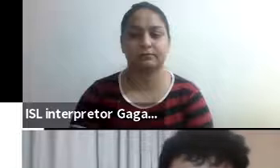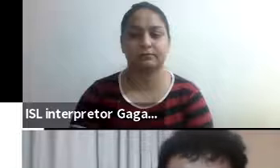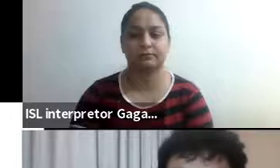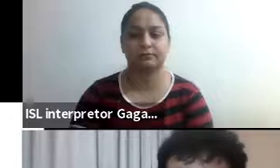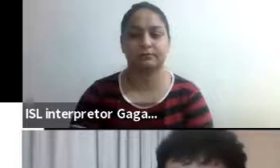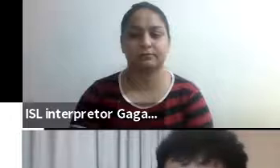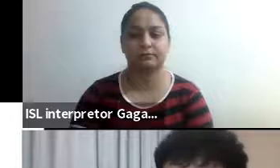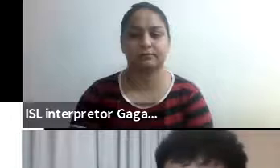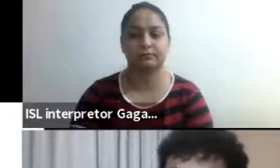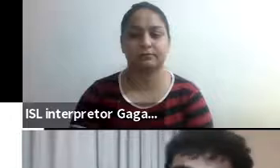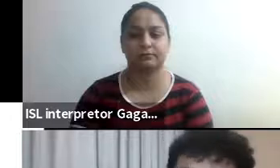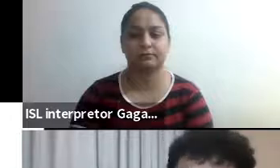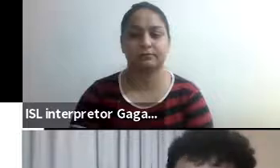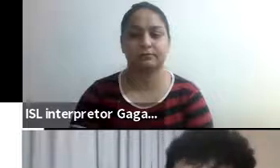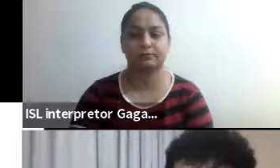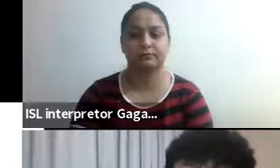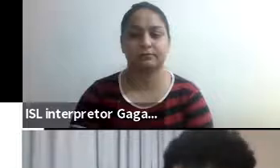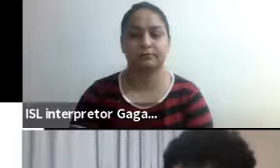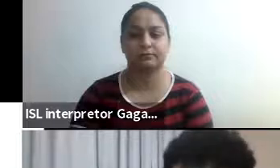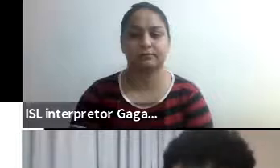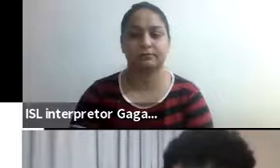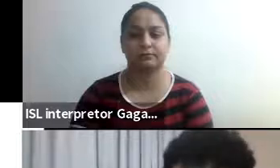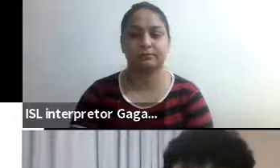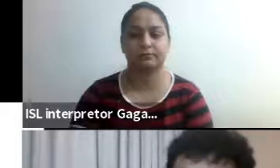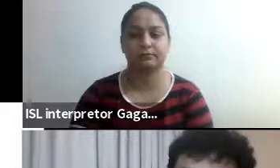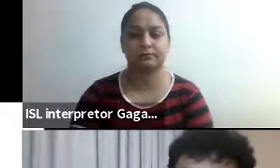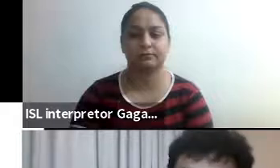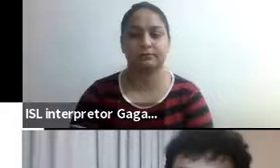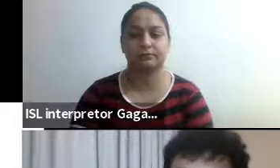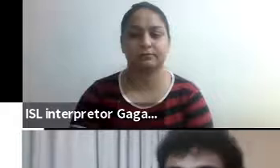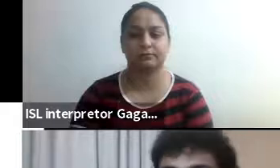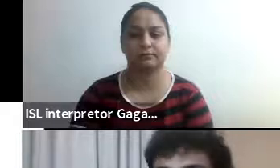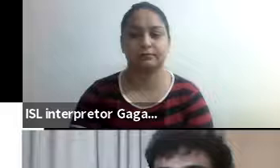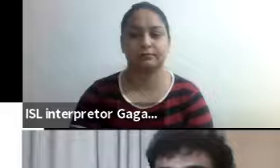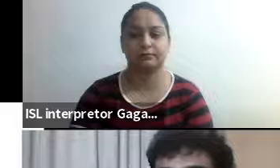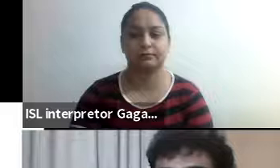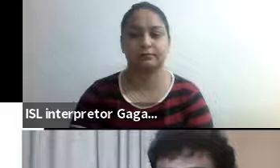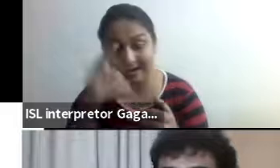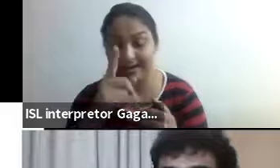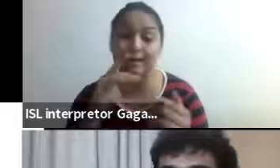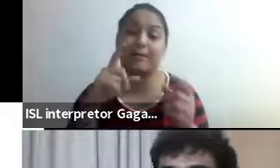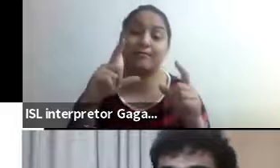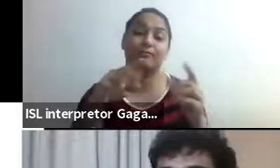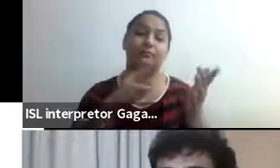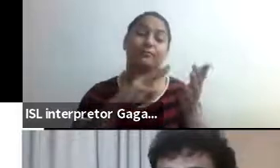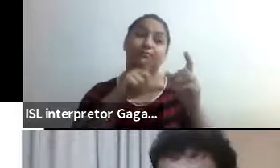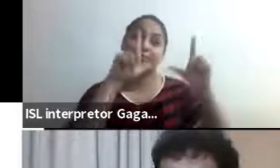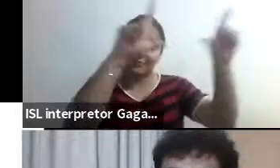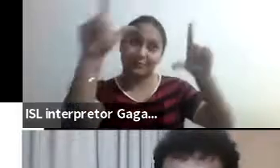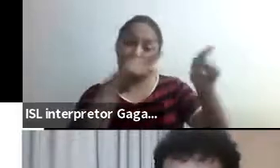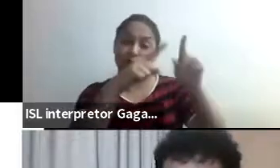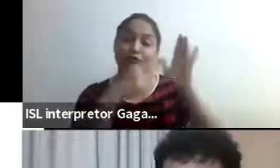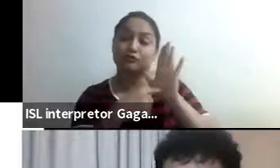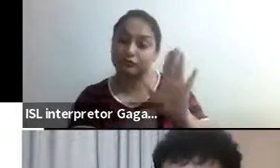is that they are part of the reason why the museum was created in the first place. The idea of the museum isn't just that you show